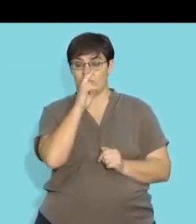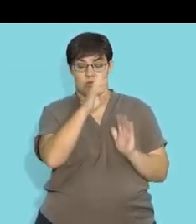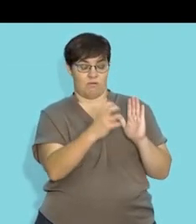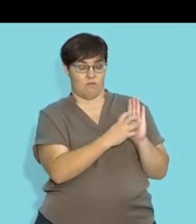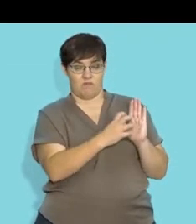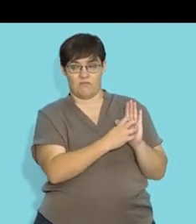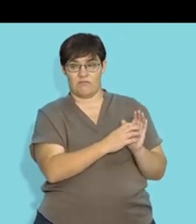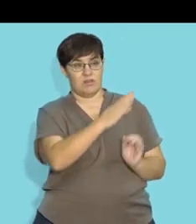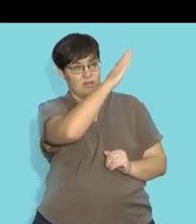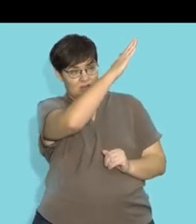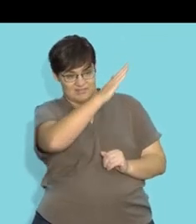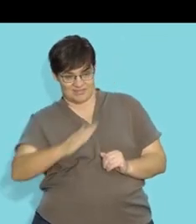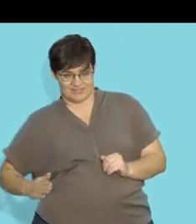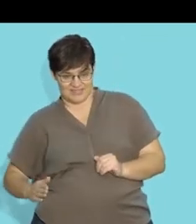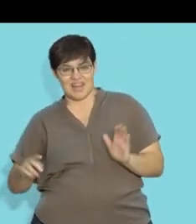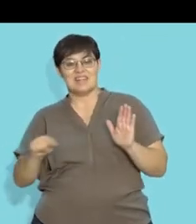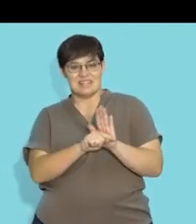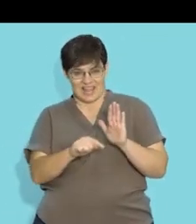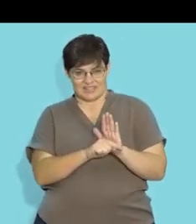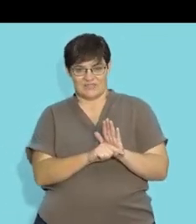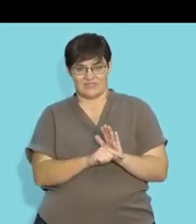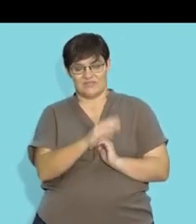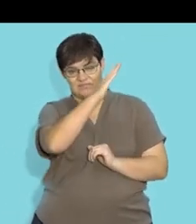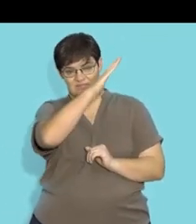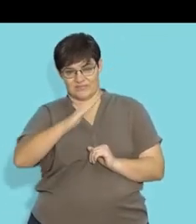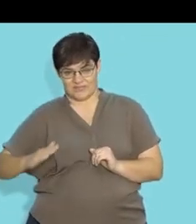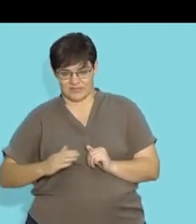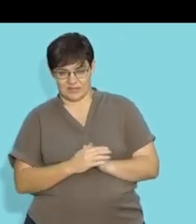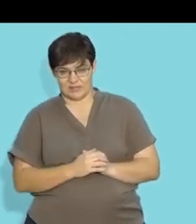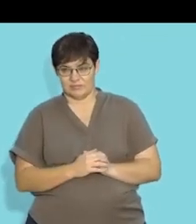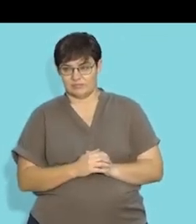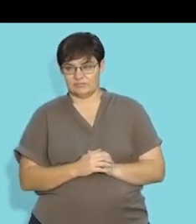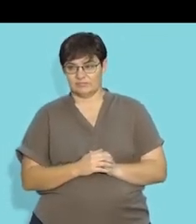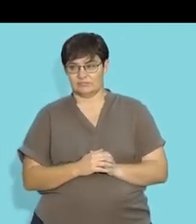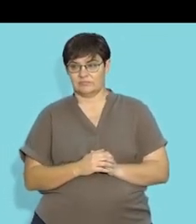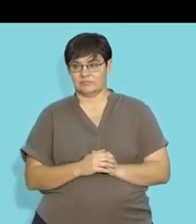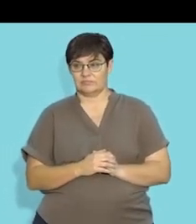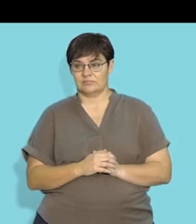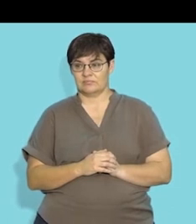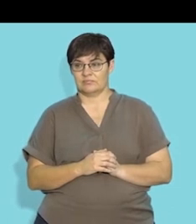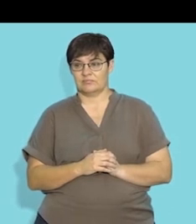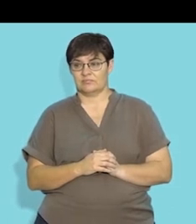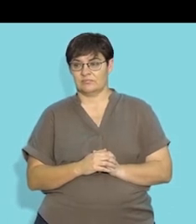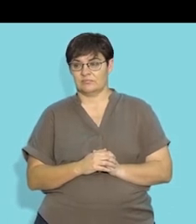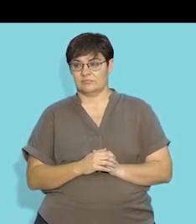look at our graph, can you see this has a negative gradient?